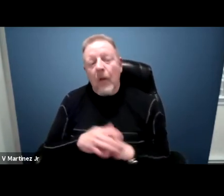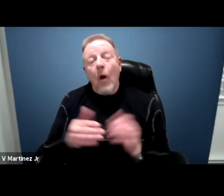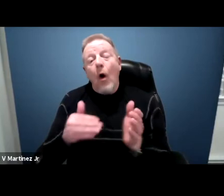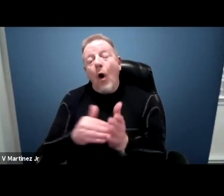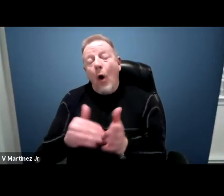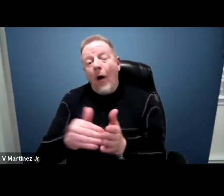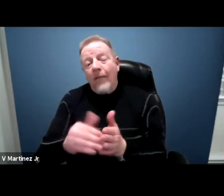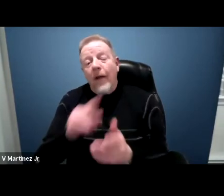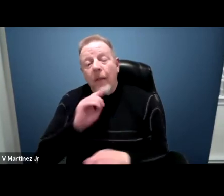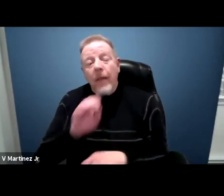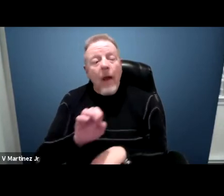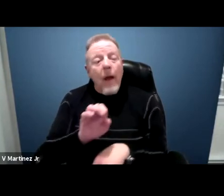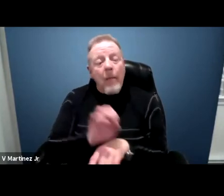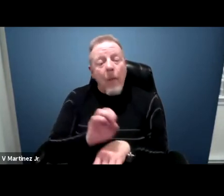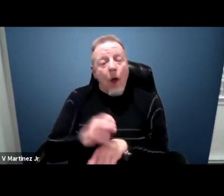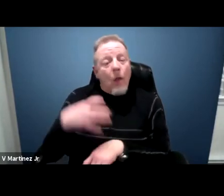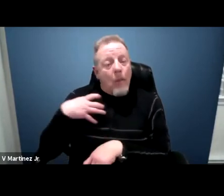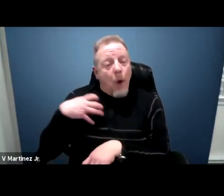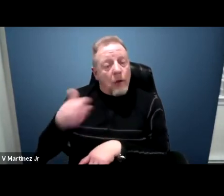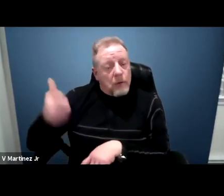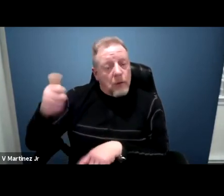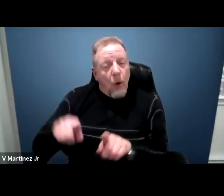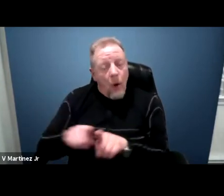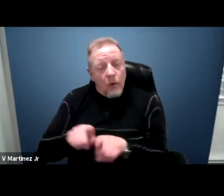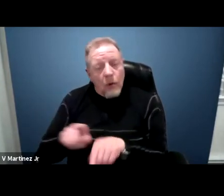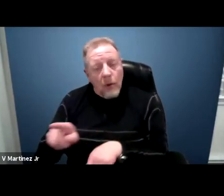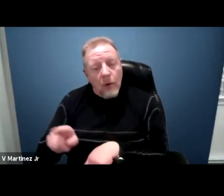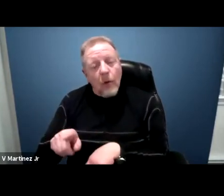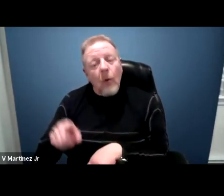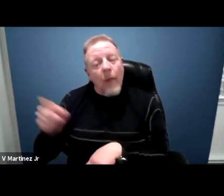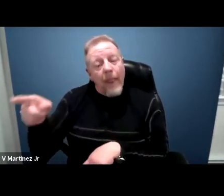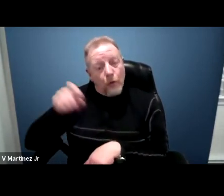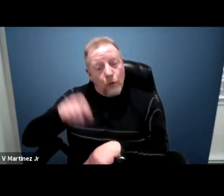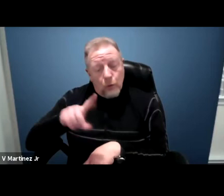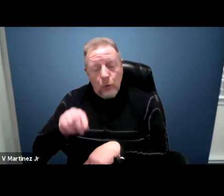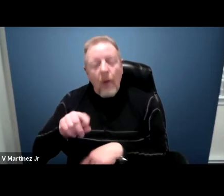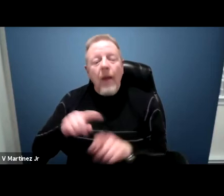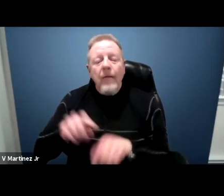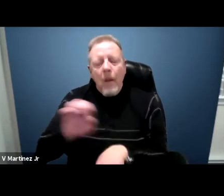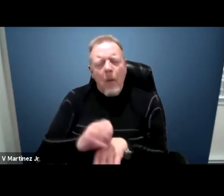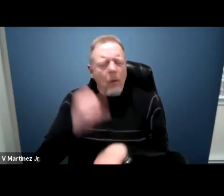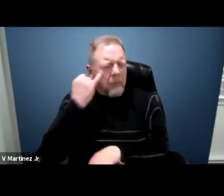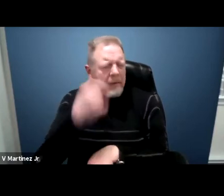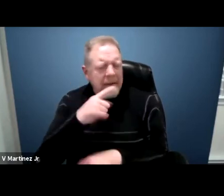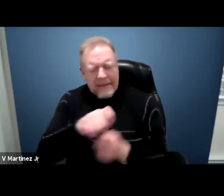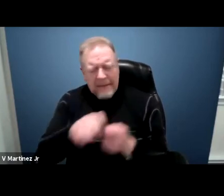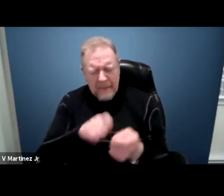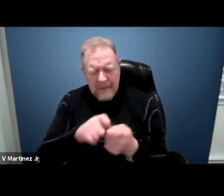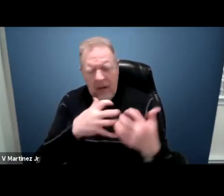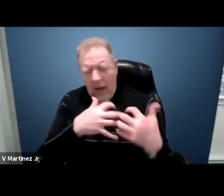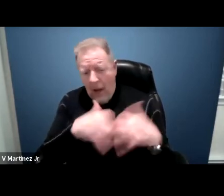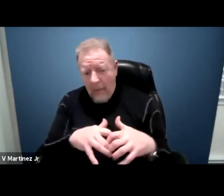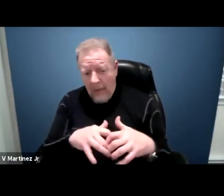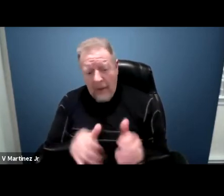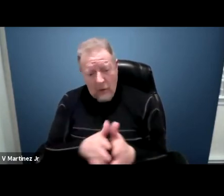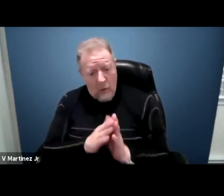oftentimes what the employer will do is that, well, what an employer should do is that if an employer says that a specific accommodation that's being